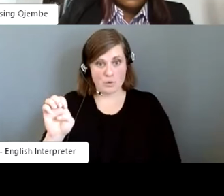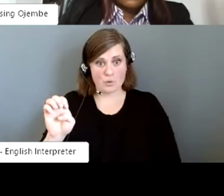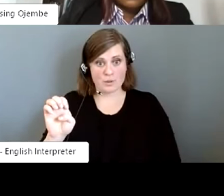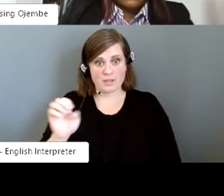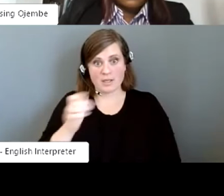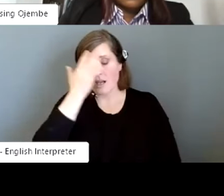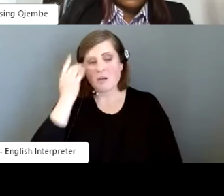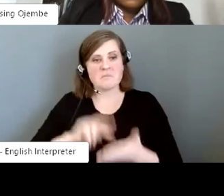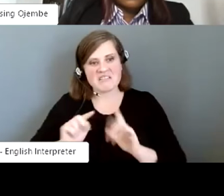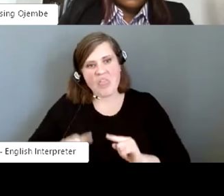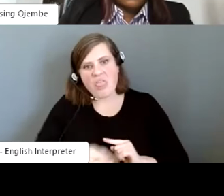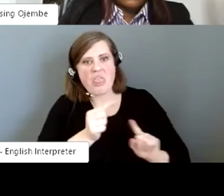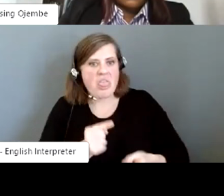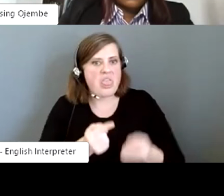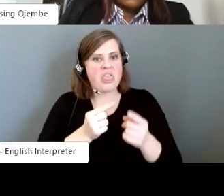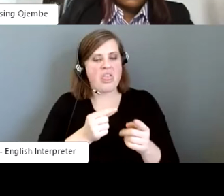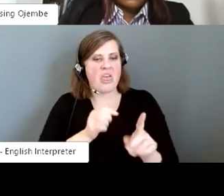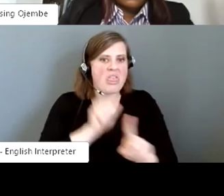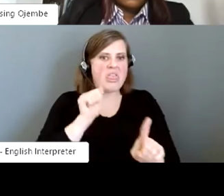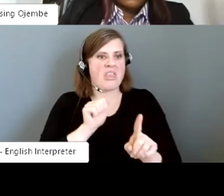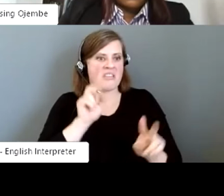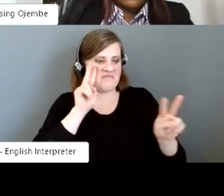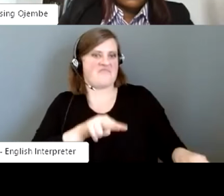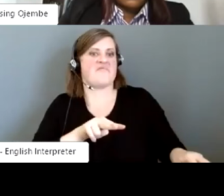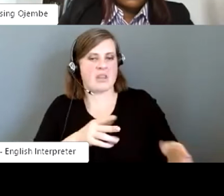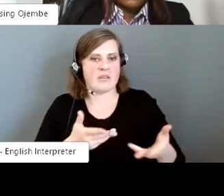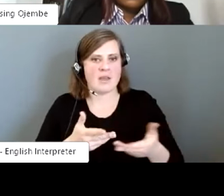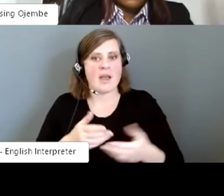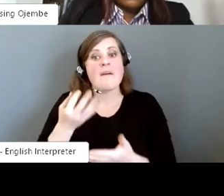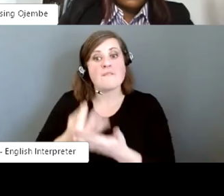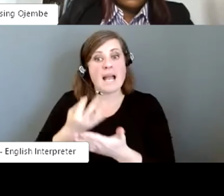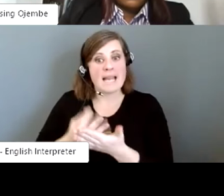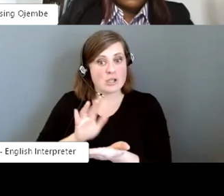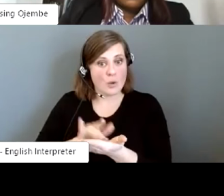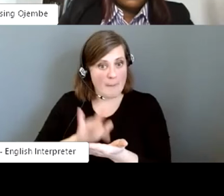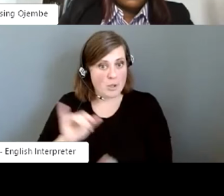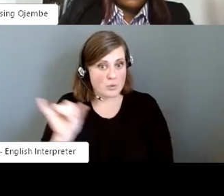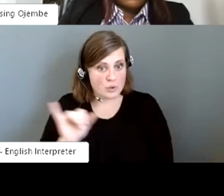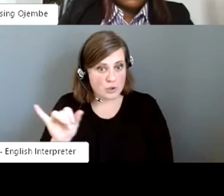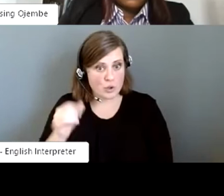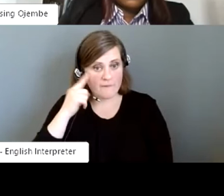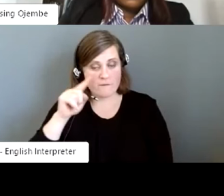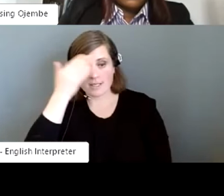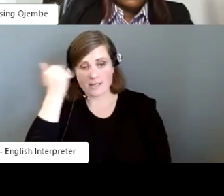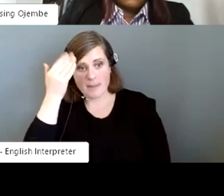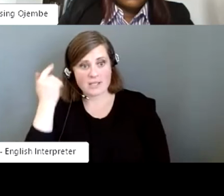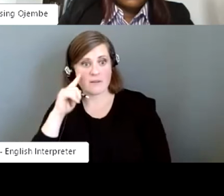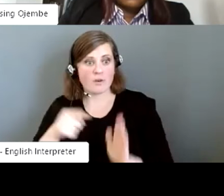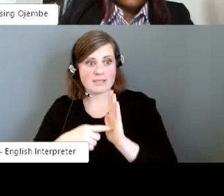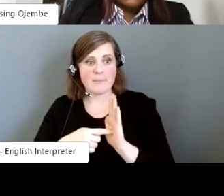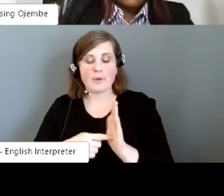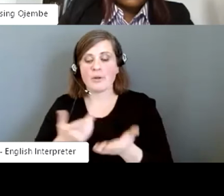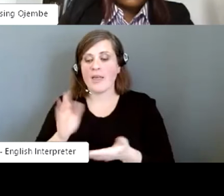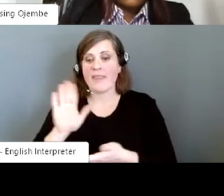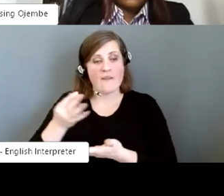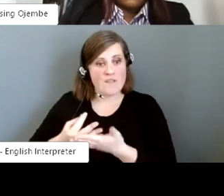insult. We've seen threats, intimidation, financial abuse, especially within the context of dementia, like their